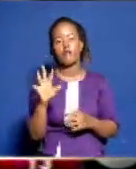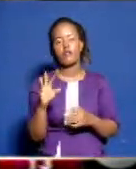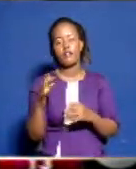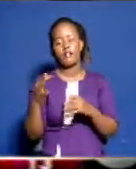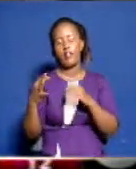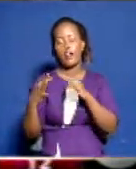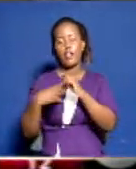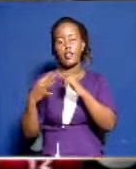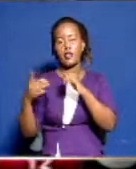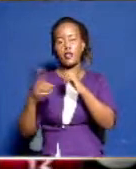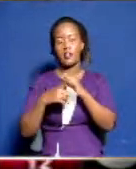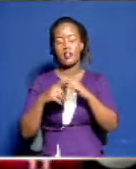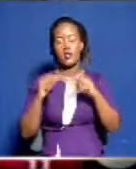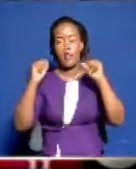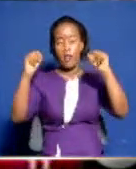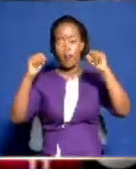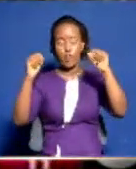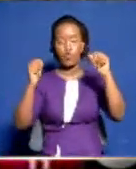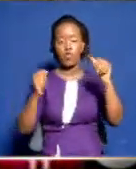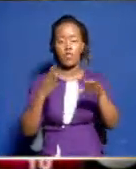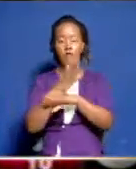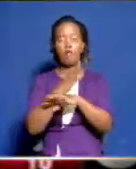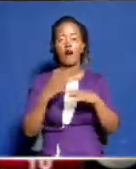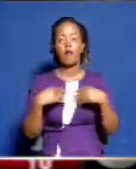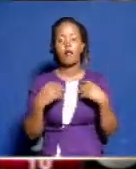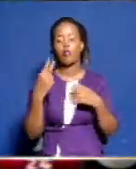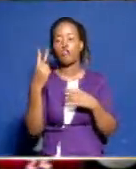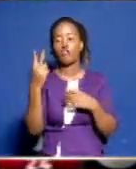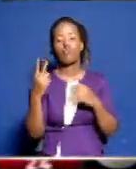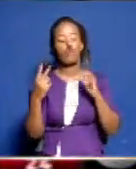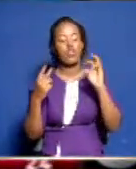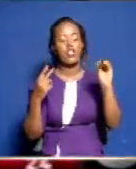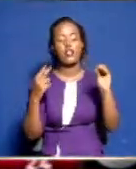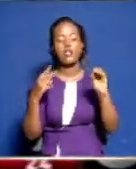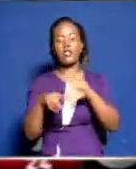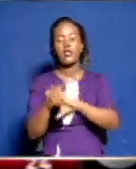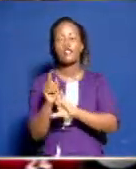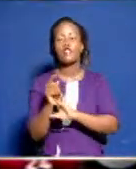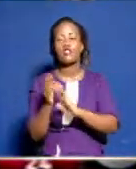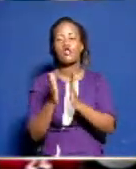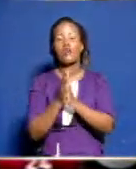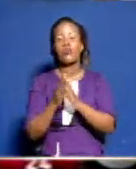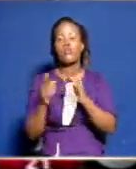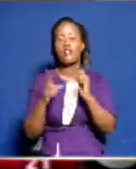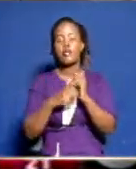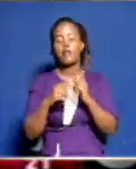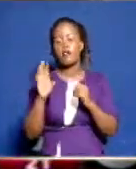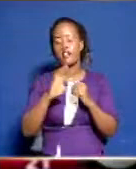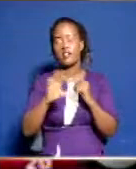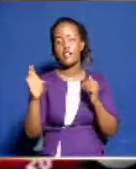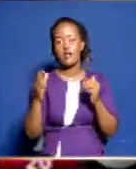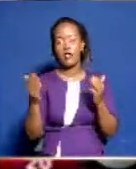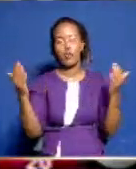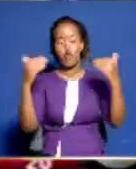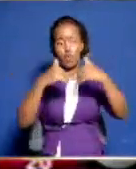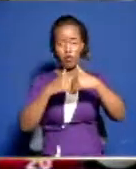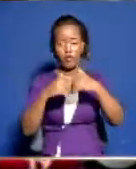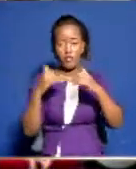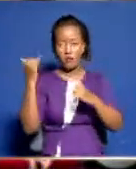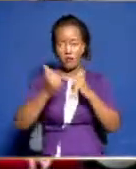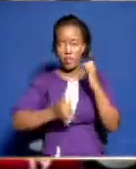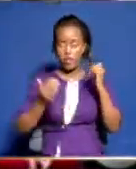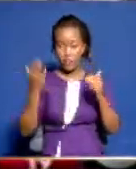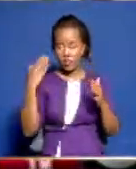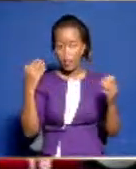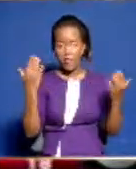victory over the Milwaukee Bucks and take a 2-0 lead in their best-of-7 Eastern Conference NBA semifinal series last